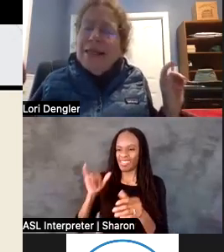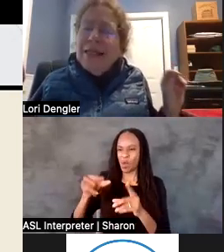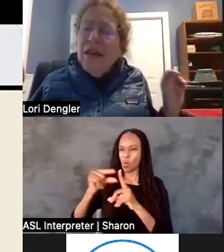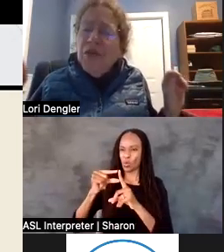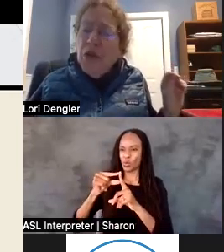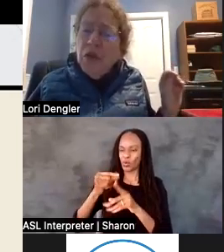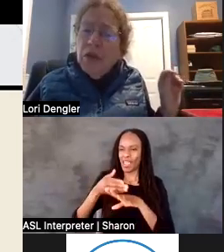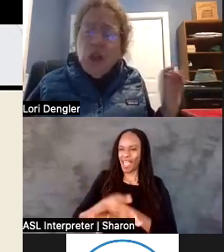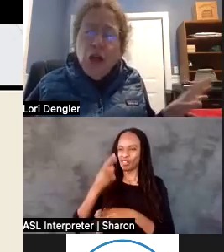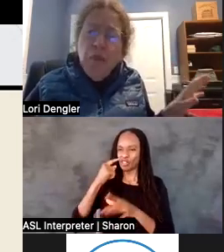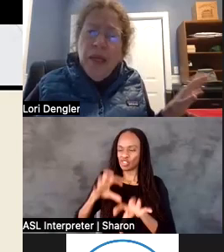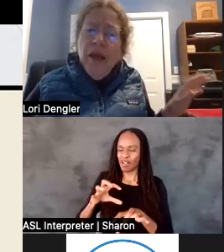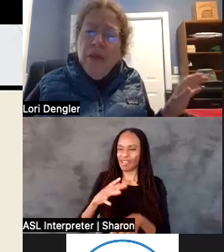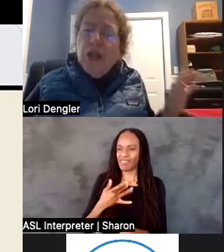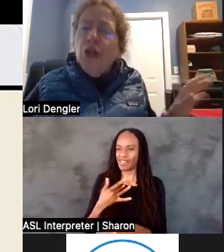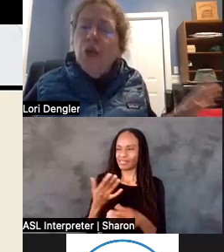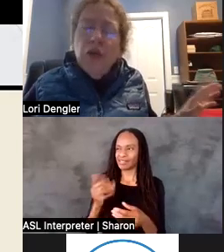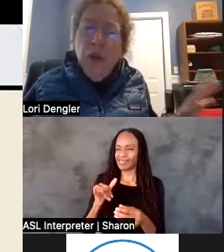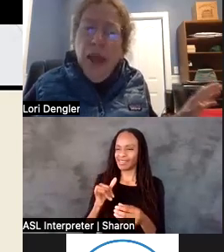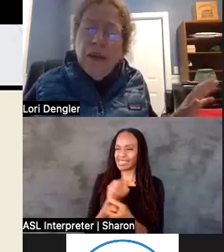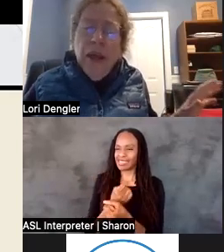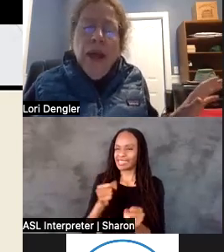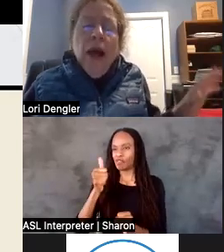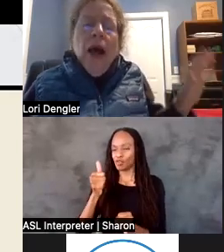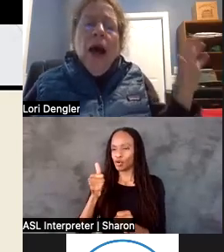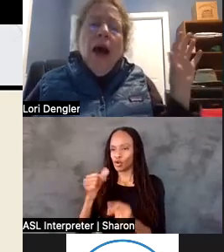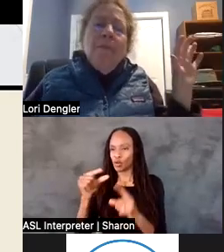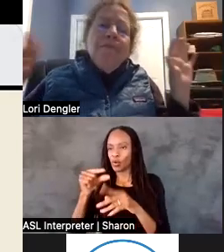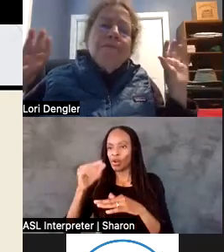like a safer term than a new earthquake.